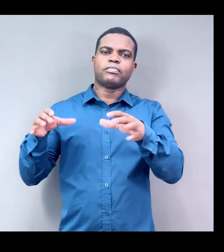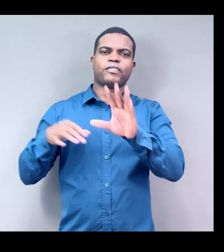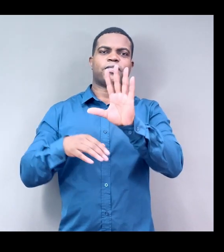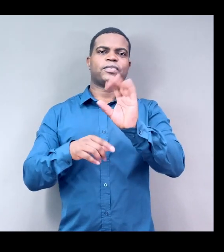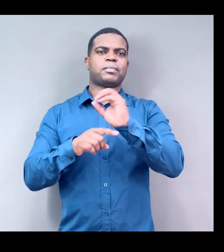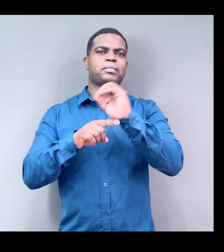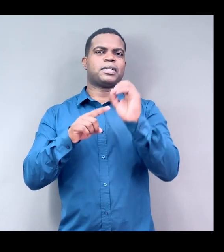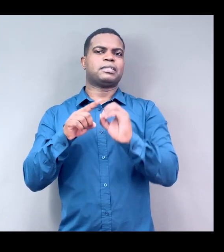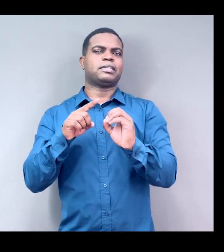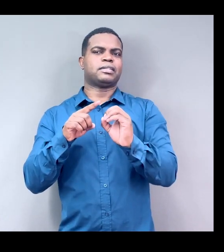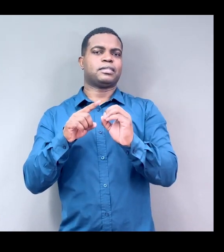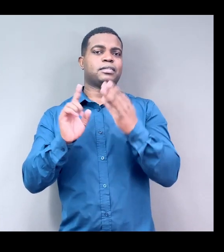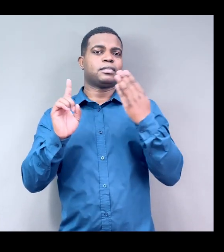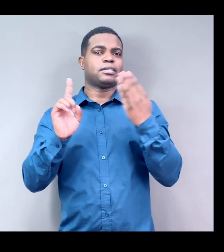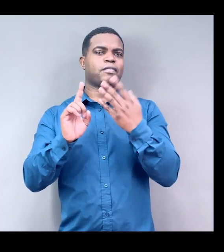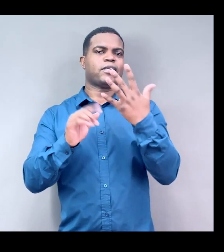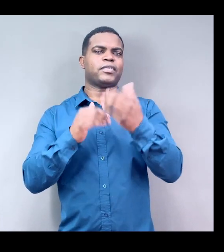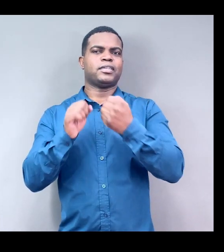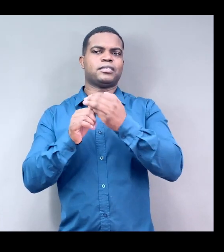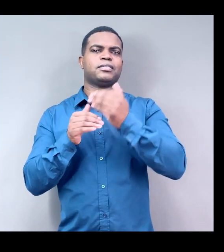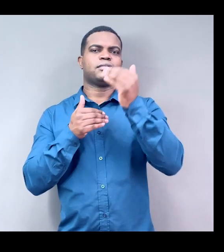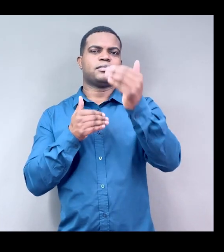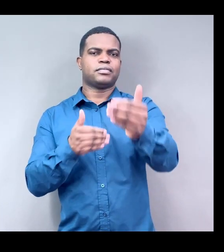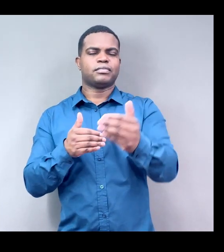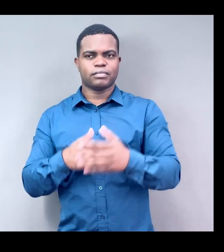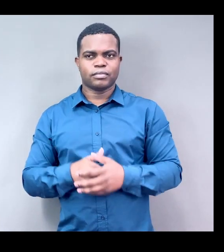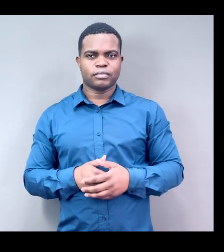with disability.